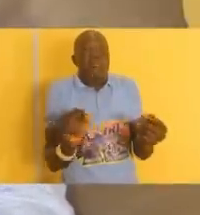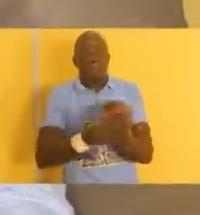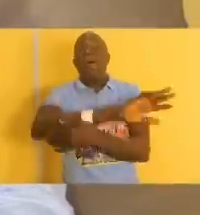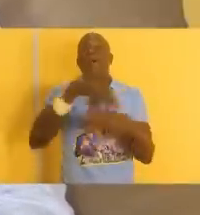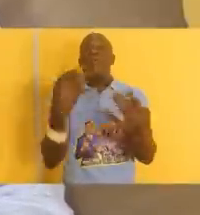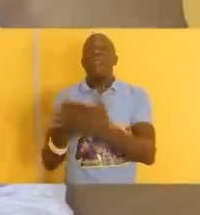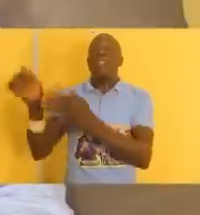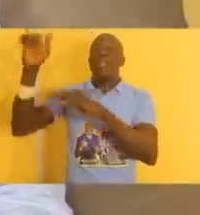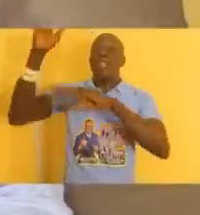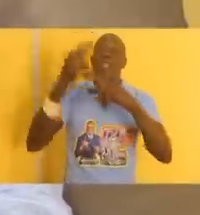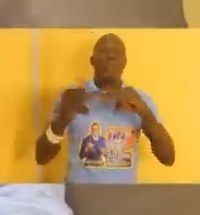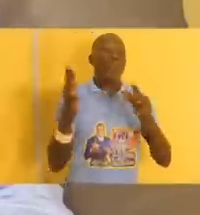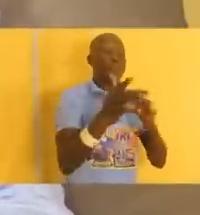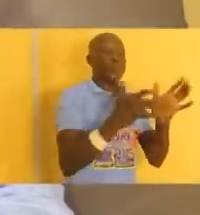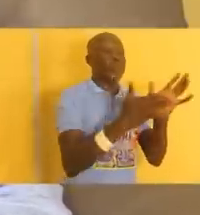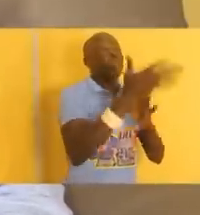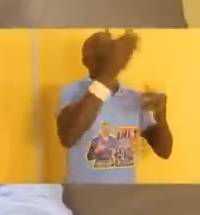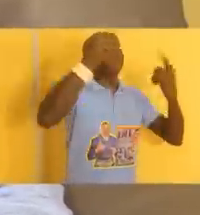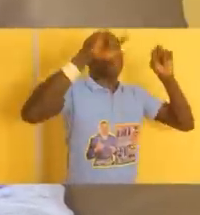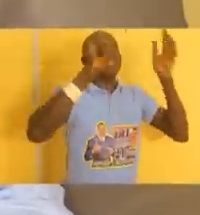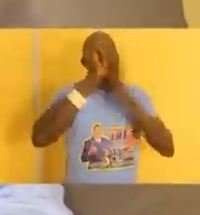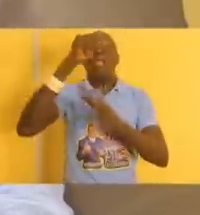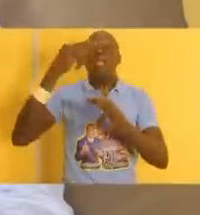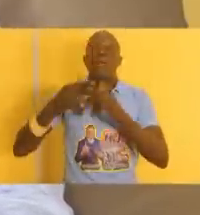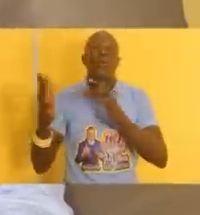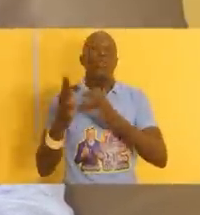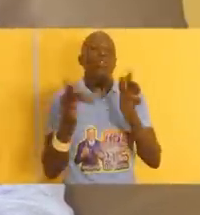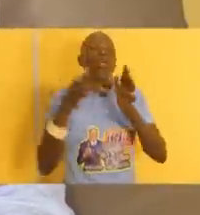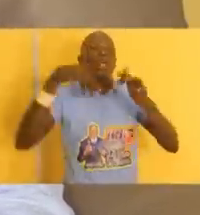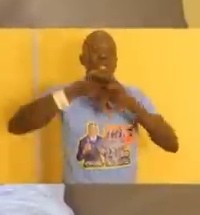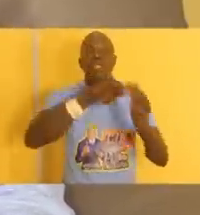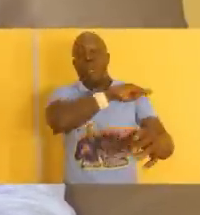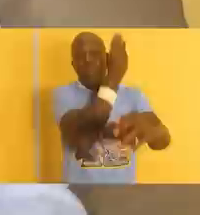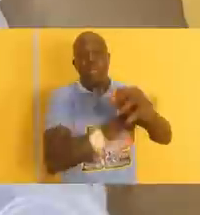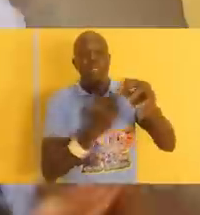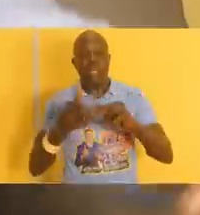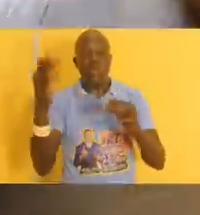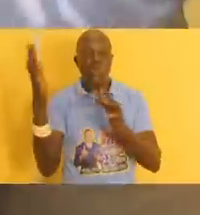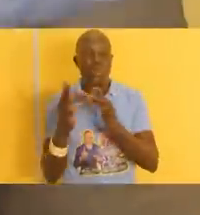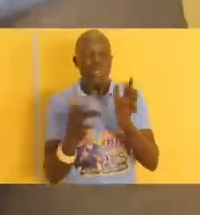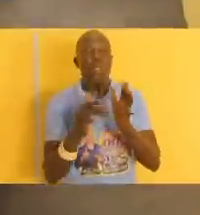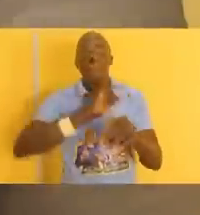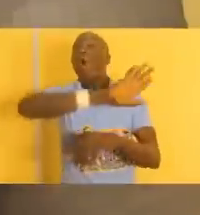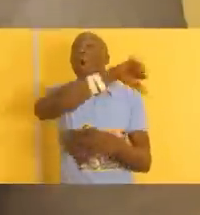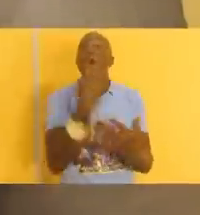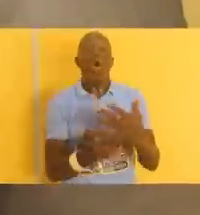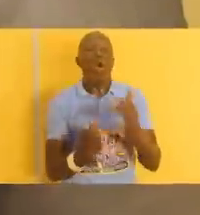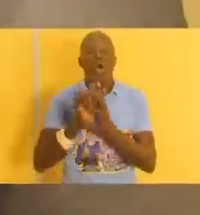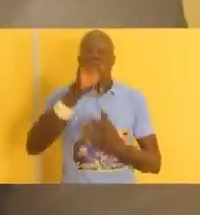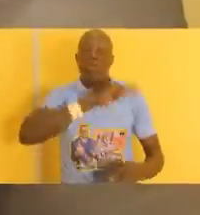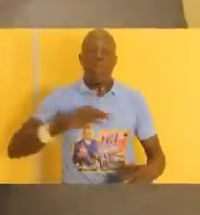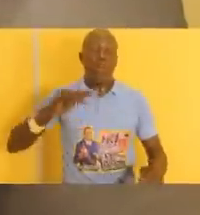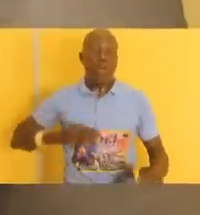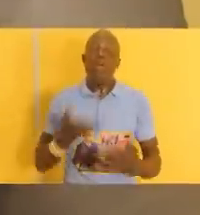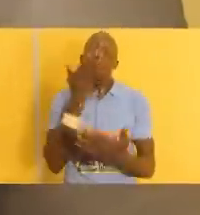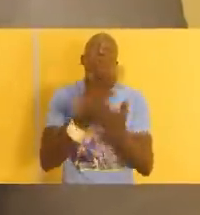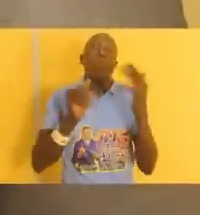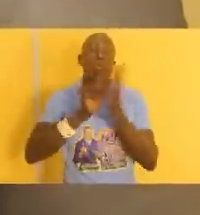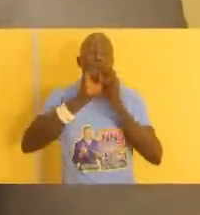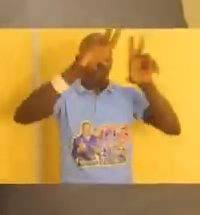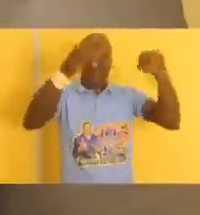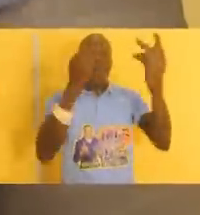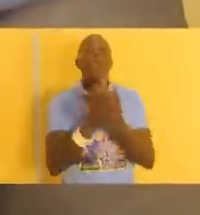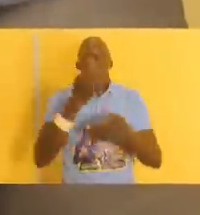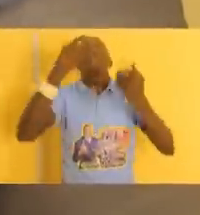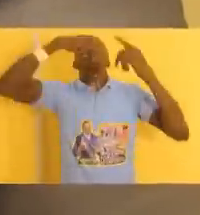catacomb of in the name of Jesus. In the name of Jesus Christ. In the name of Jesus. All bonafide members of Shadow.